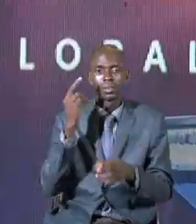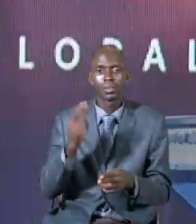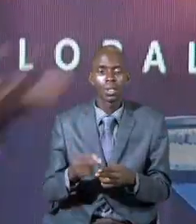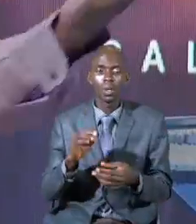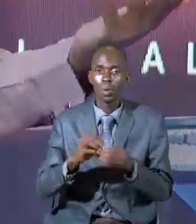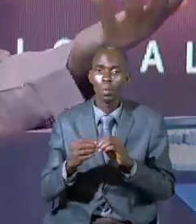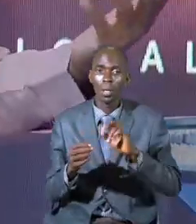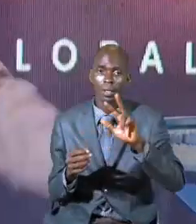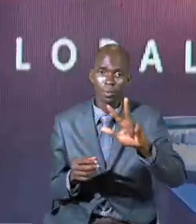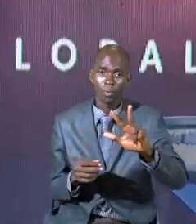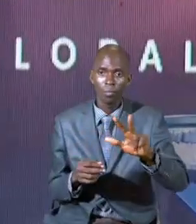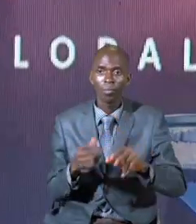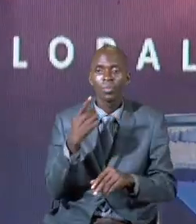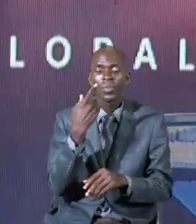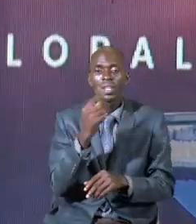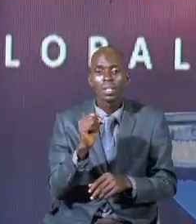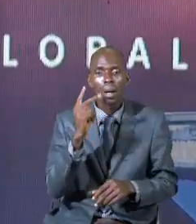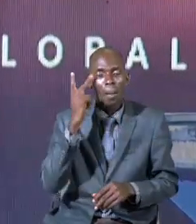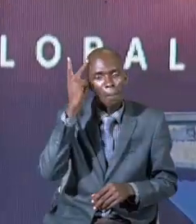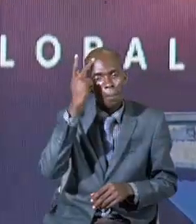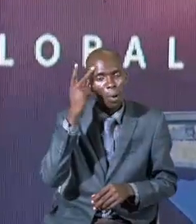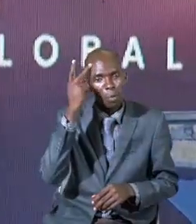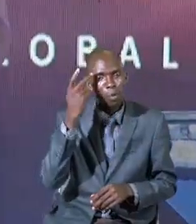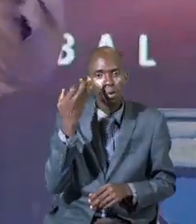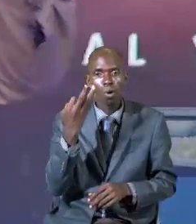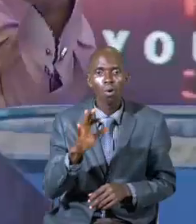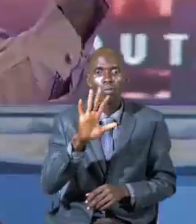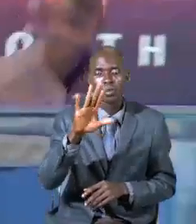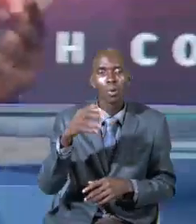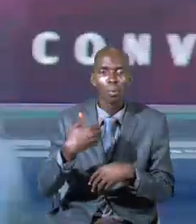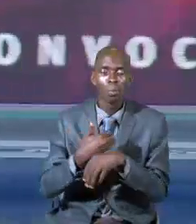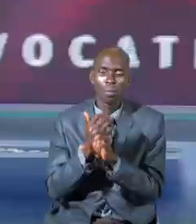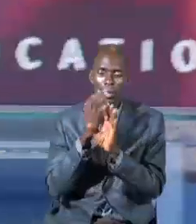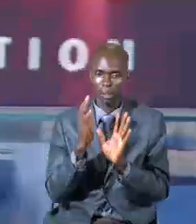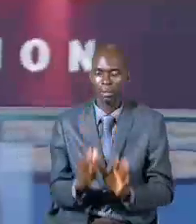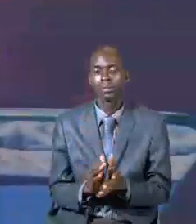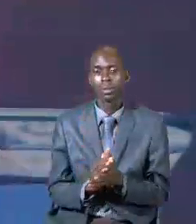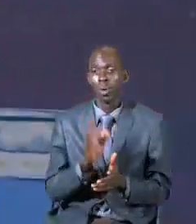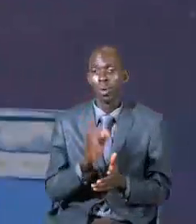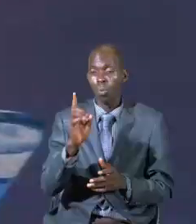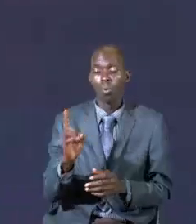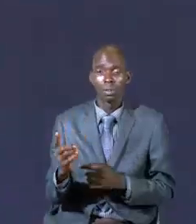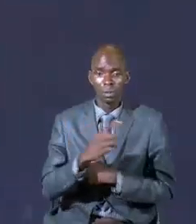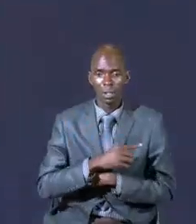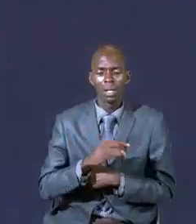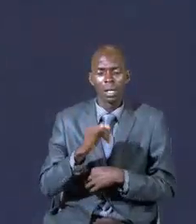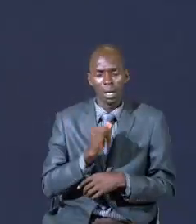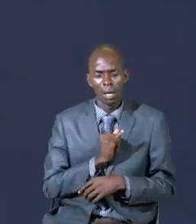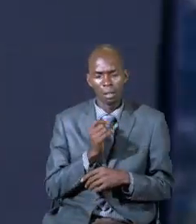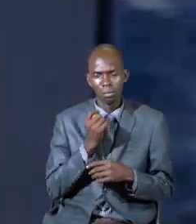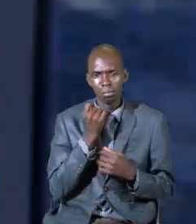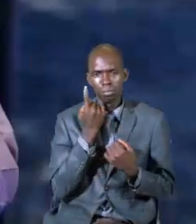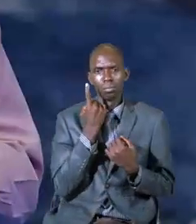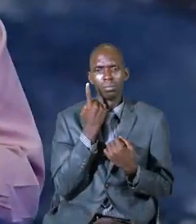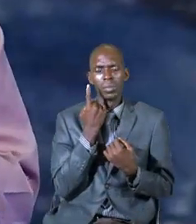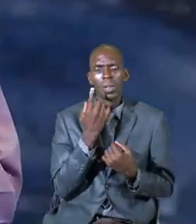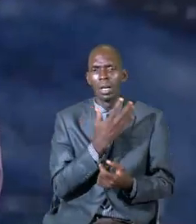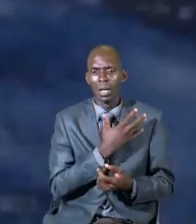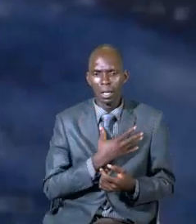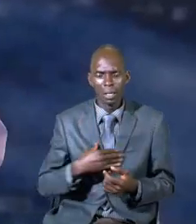maker. One day I woke up and then I reflected. I said, what's the meaning of my